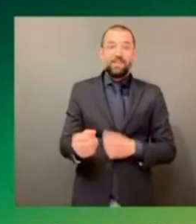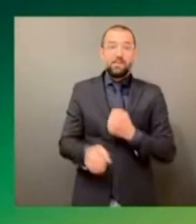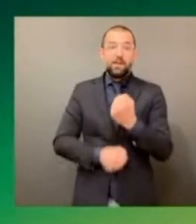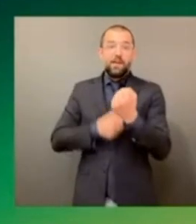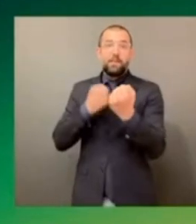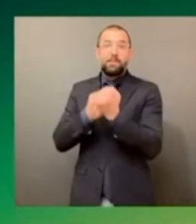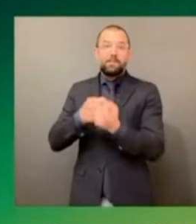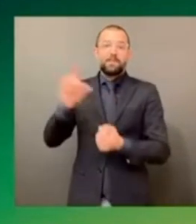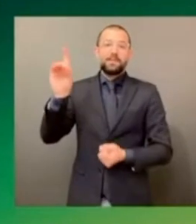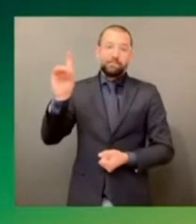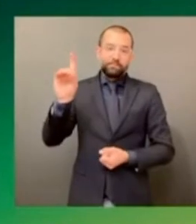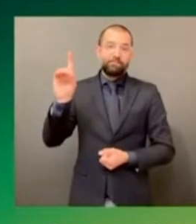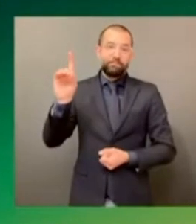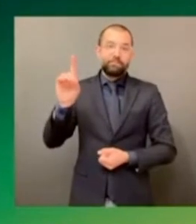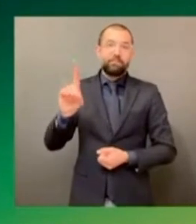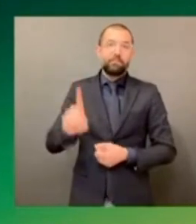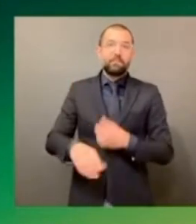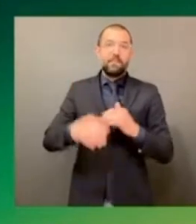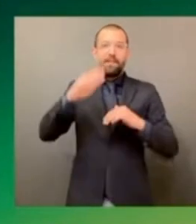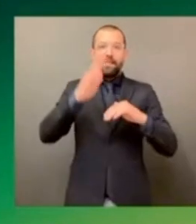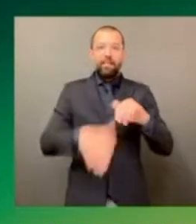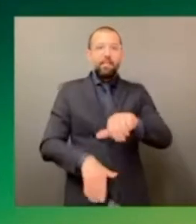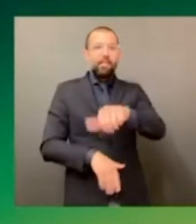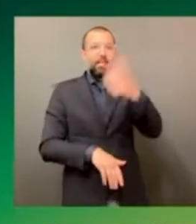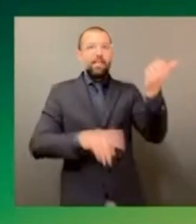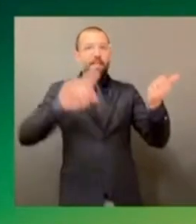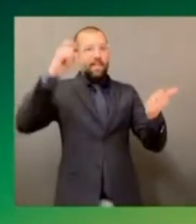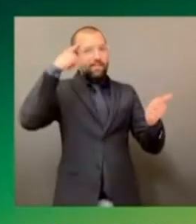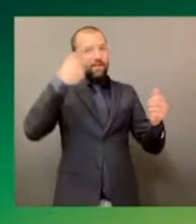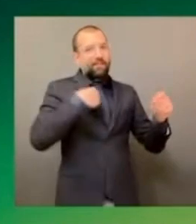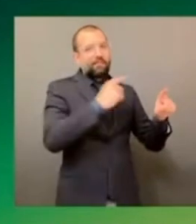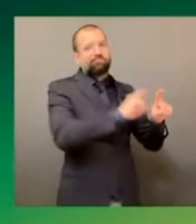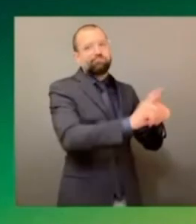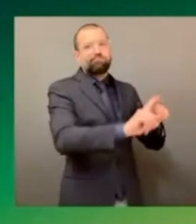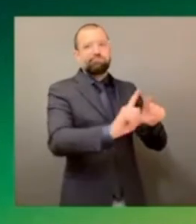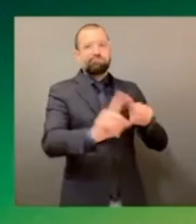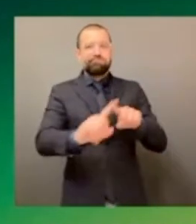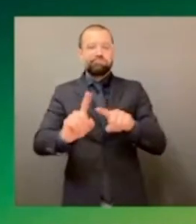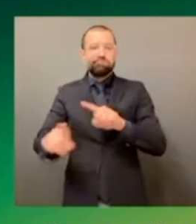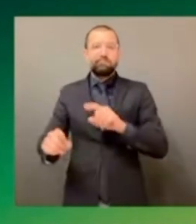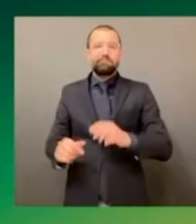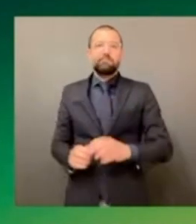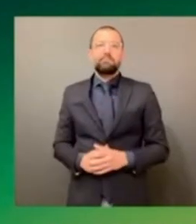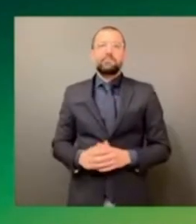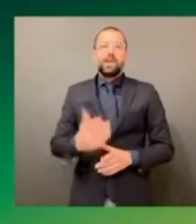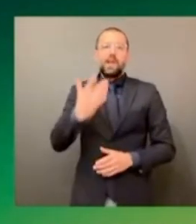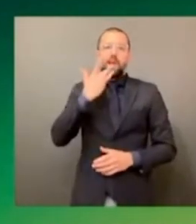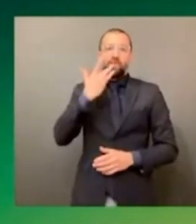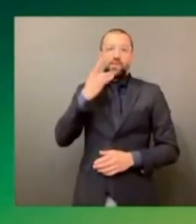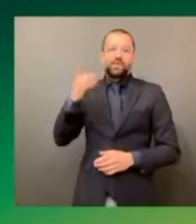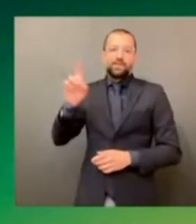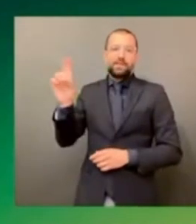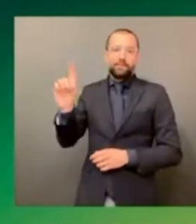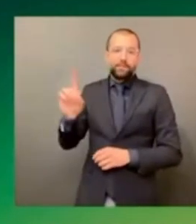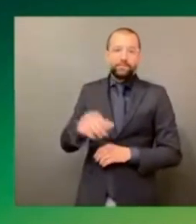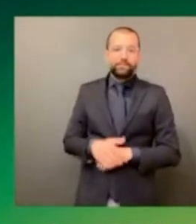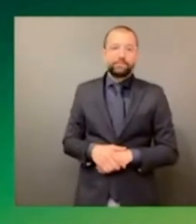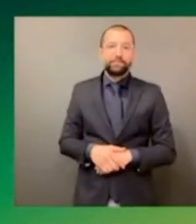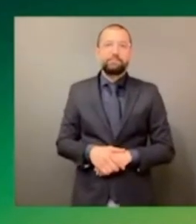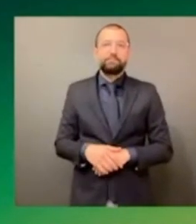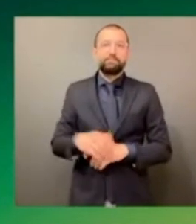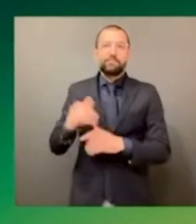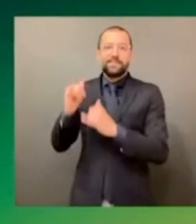government, which reflects our shared desire for freedom